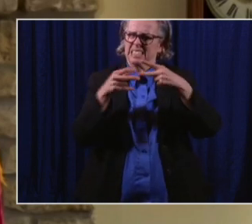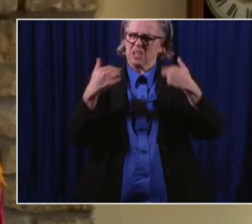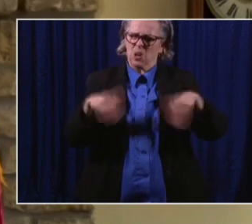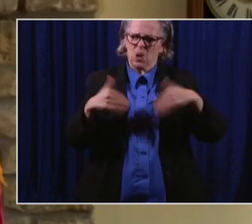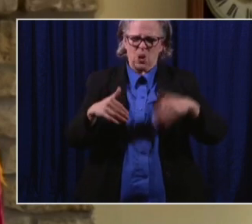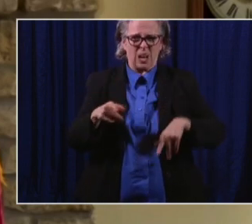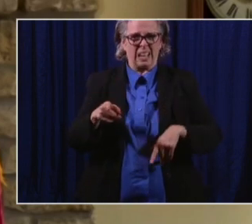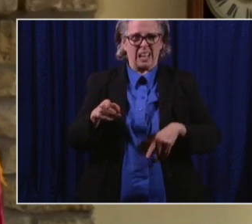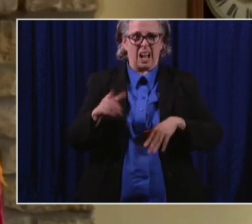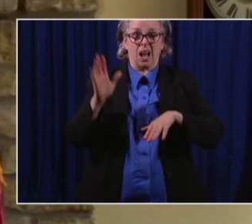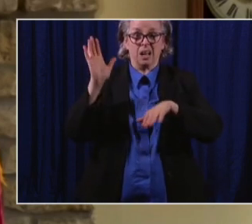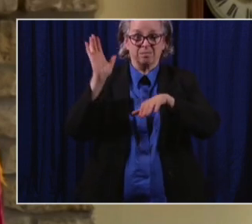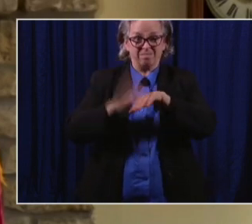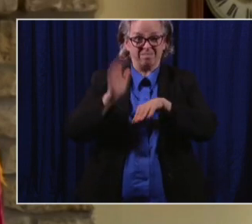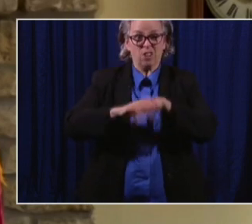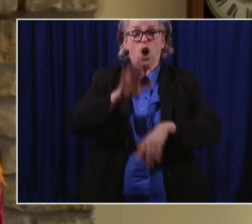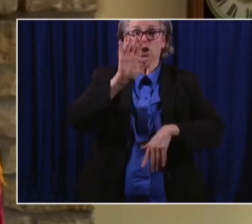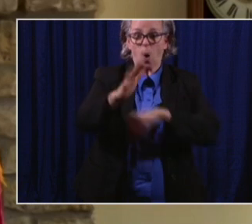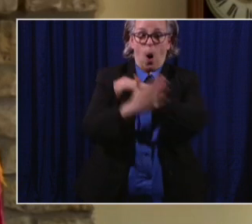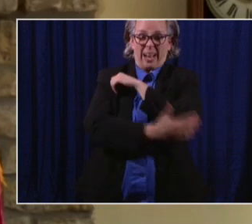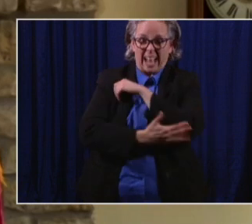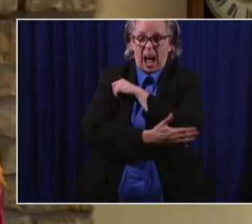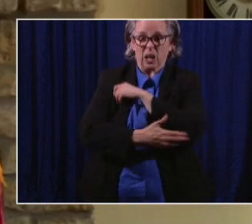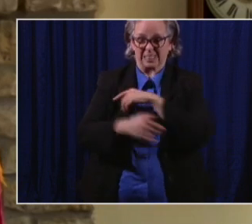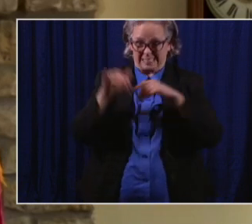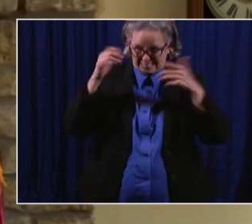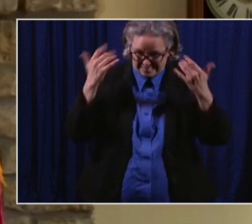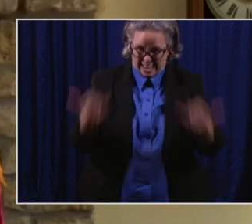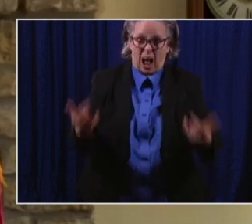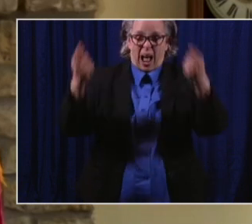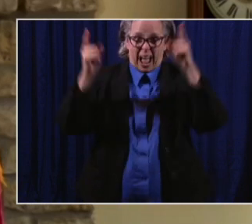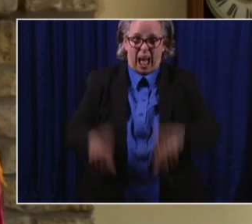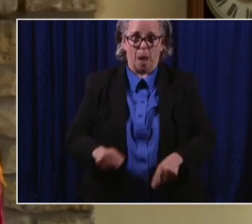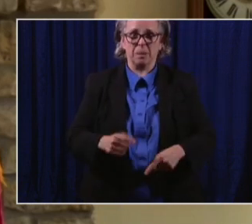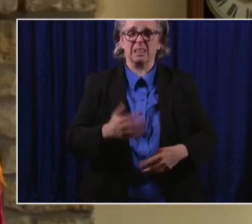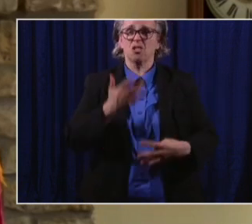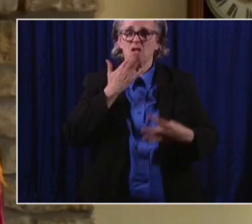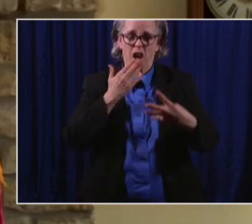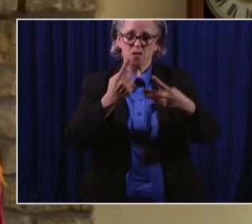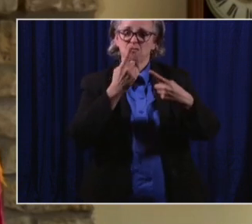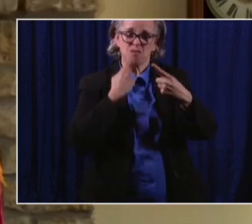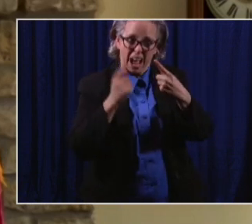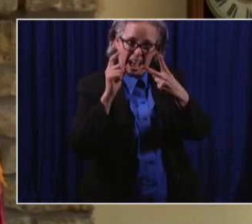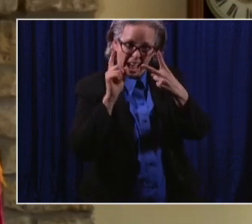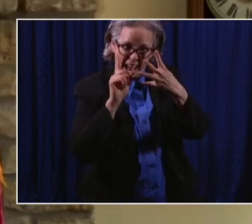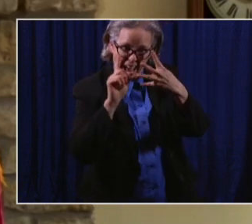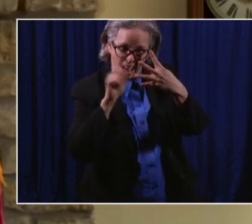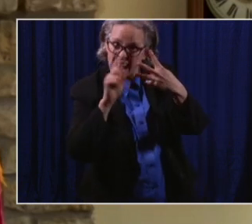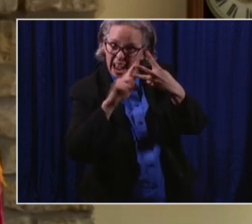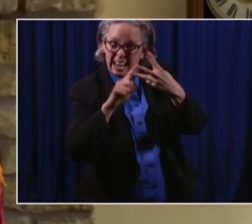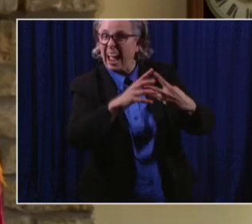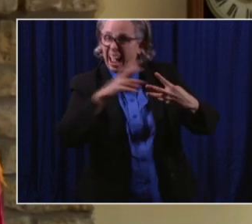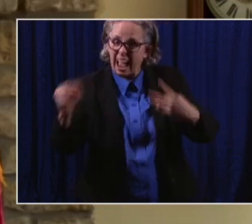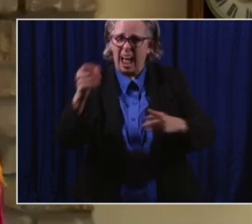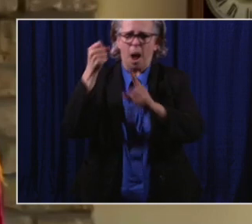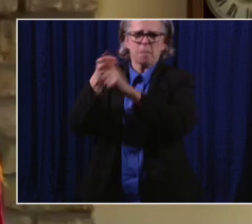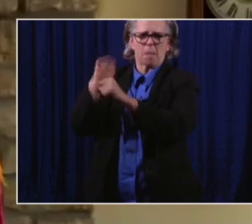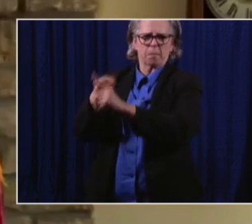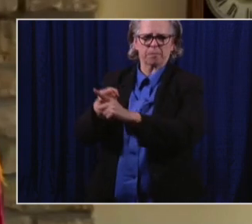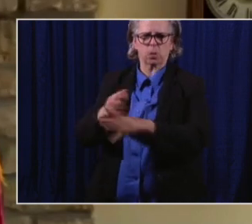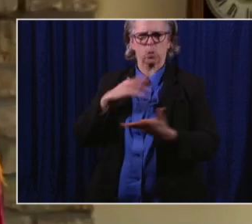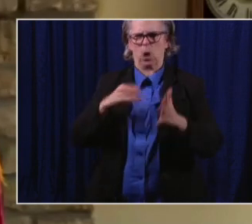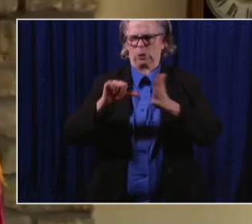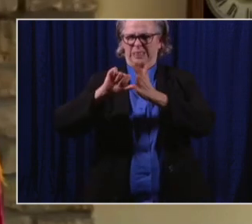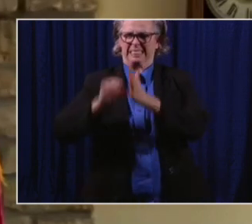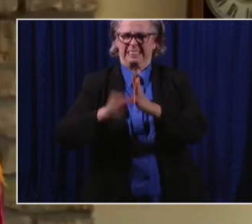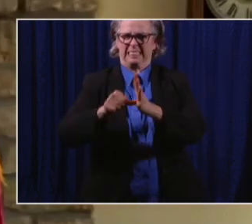on in your community. And we think, because we want to be transparent, we want to give people the best information that we